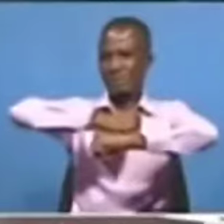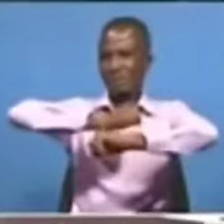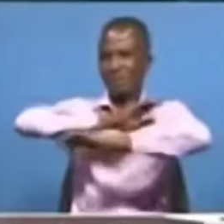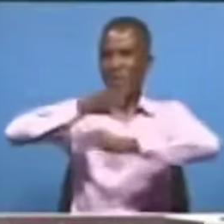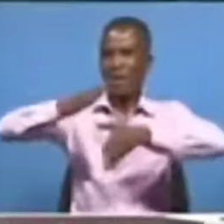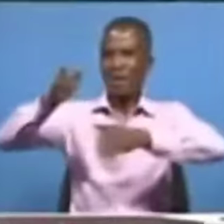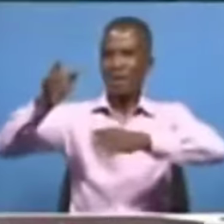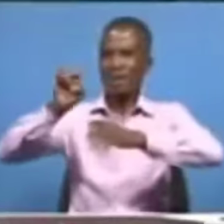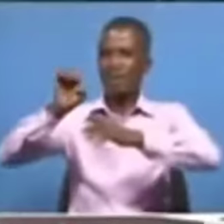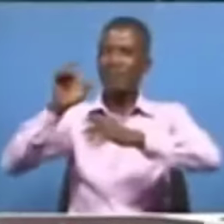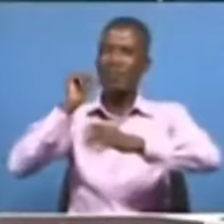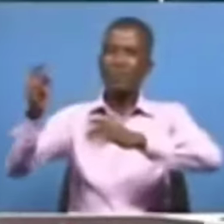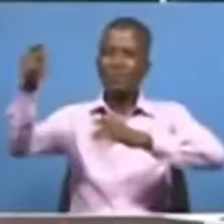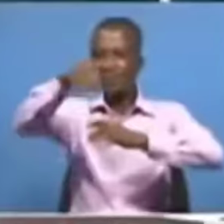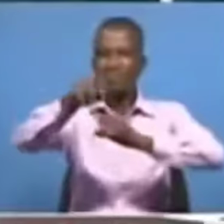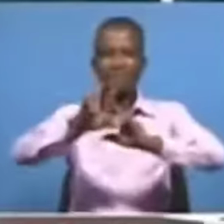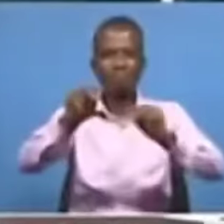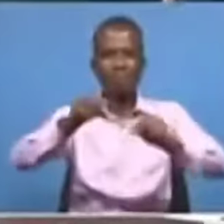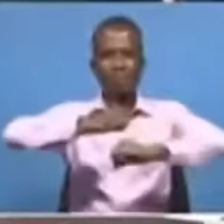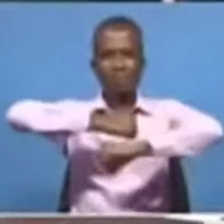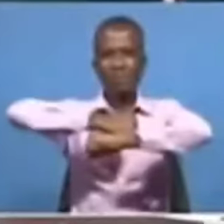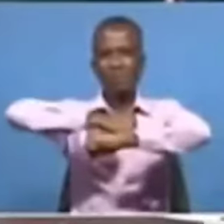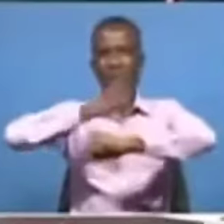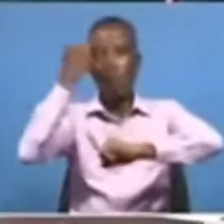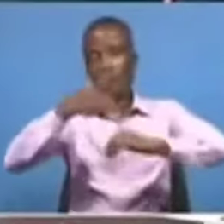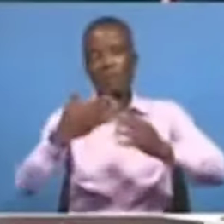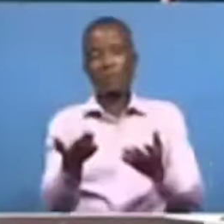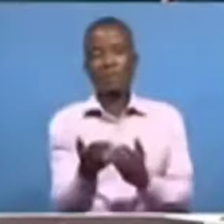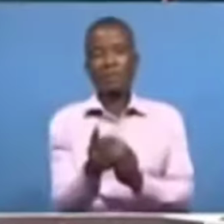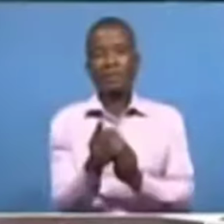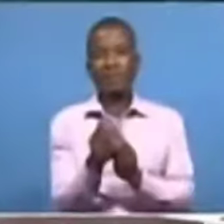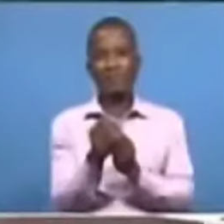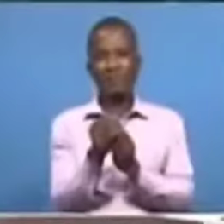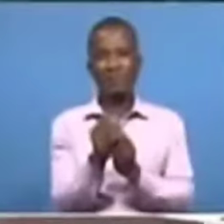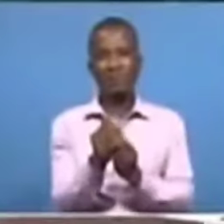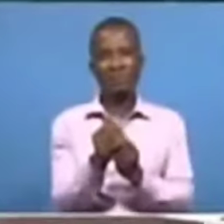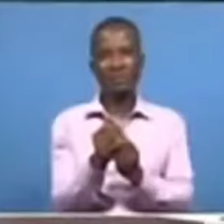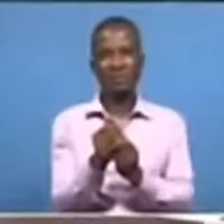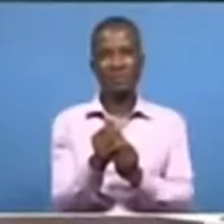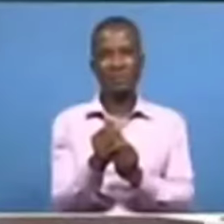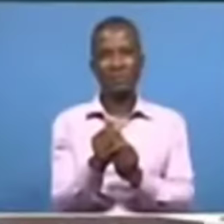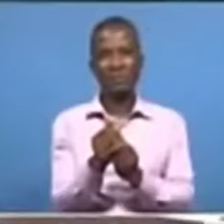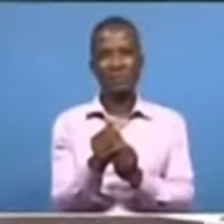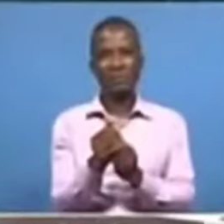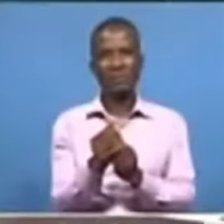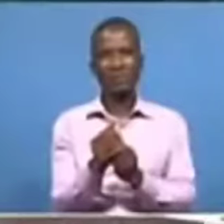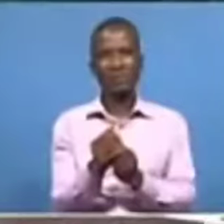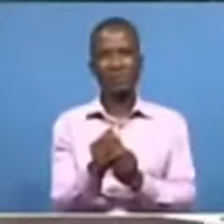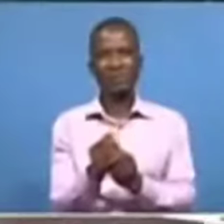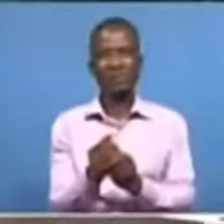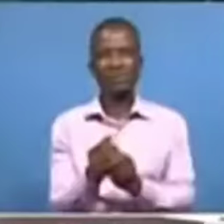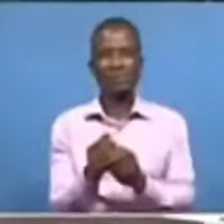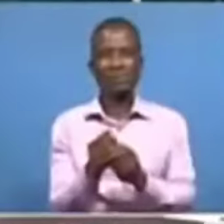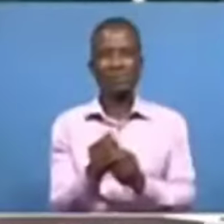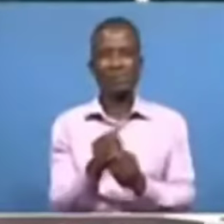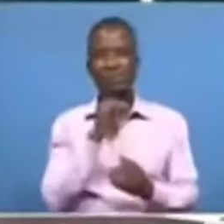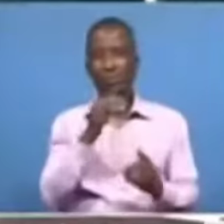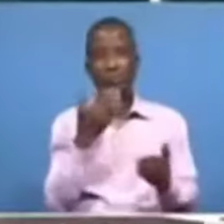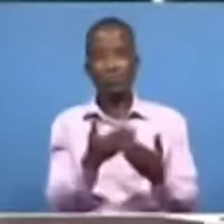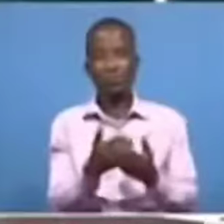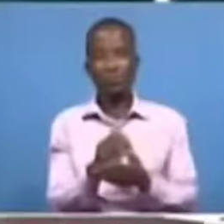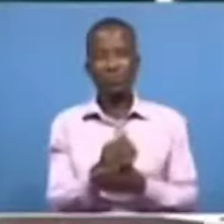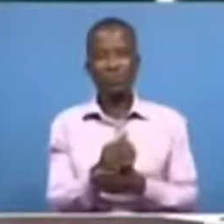from accountability or testifying, it is not fair, and it violates the petitioner's right to a fair